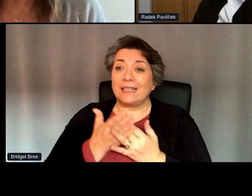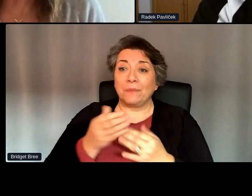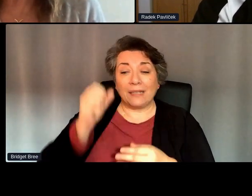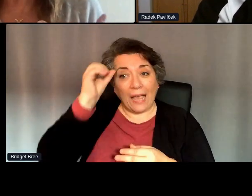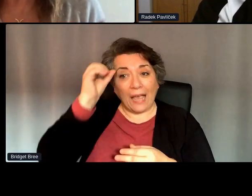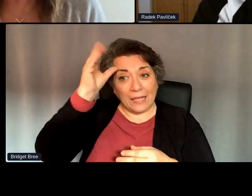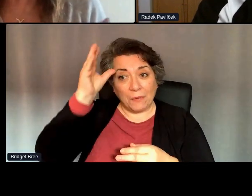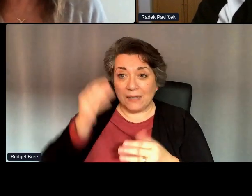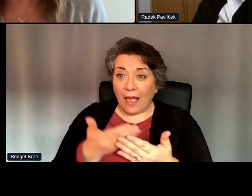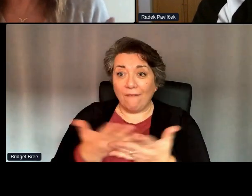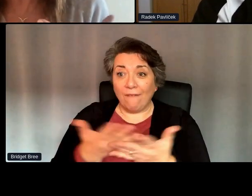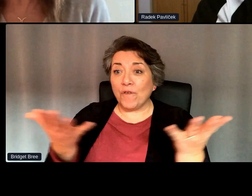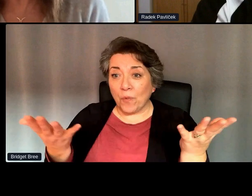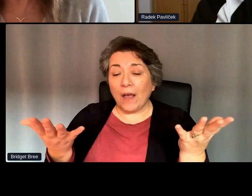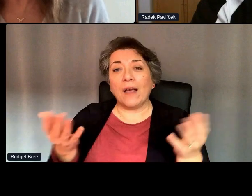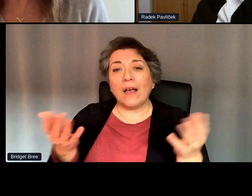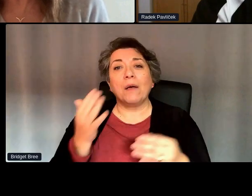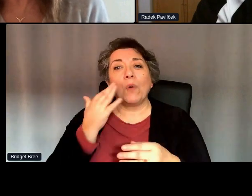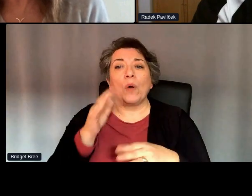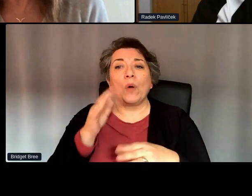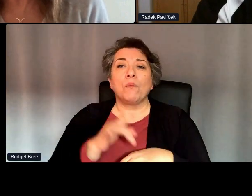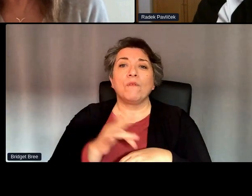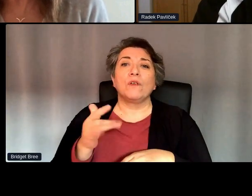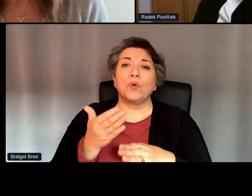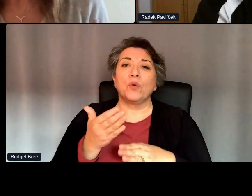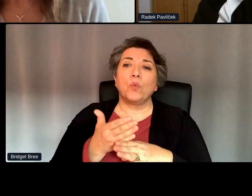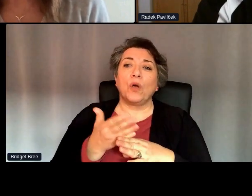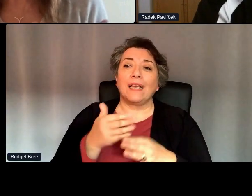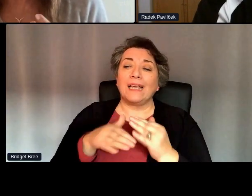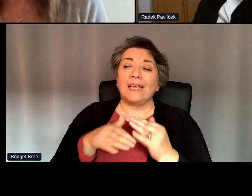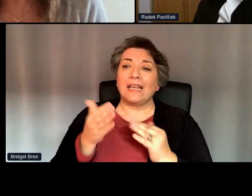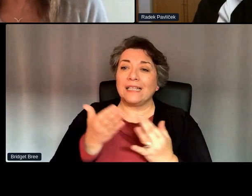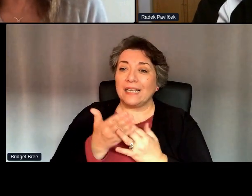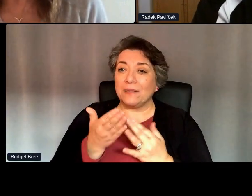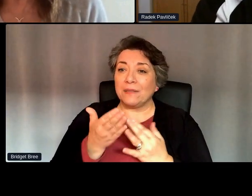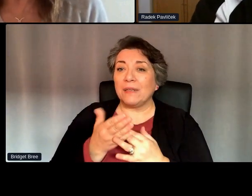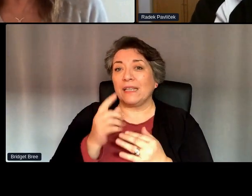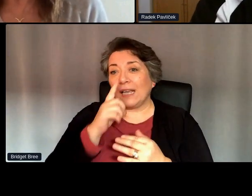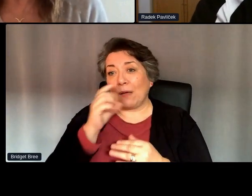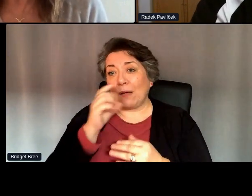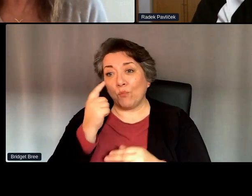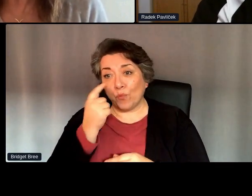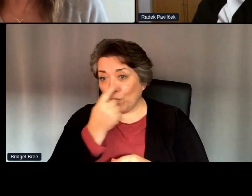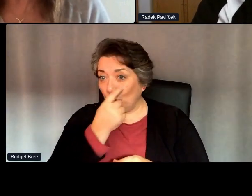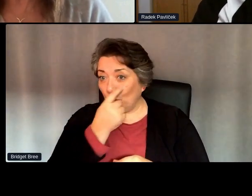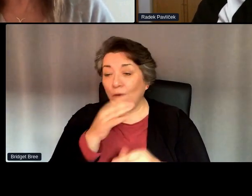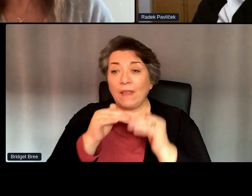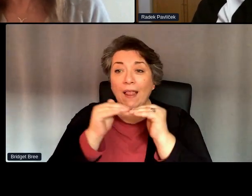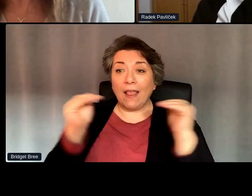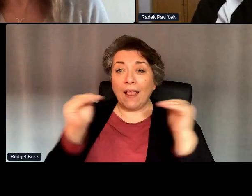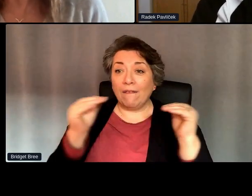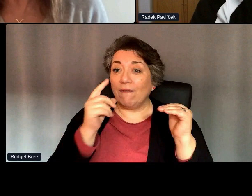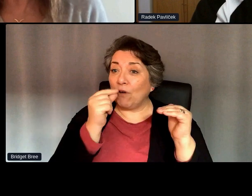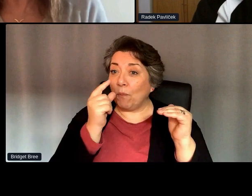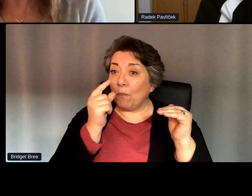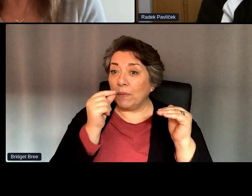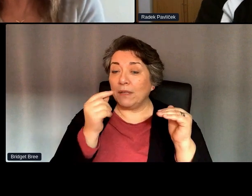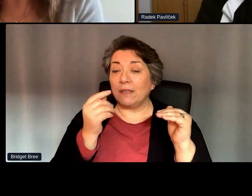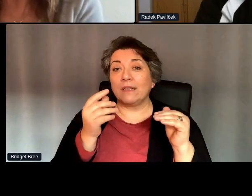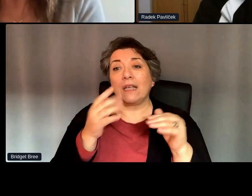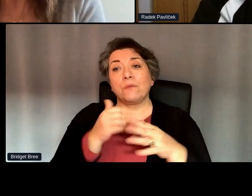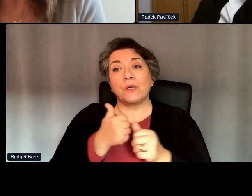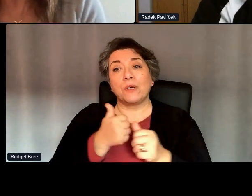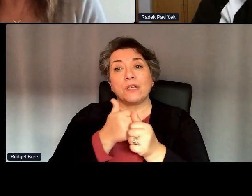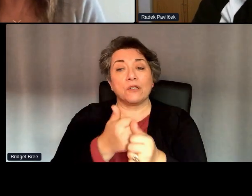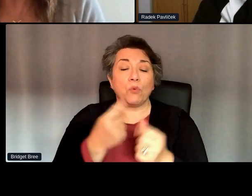really think that when professionals working in the accessibility field can prove their level of competence and that we support each other and